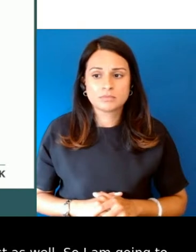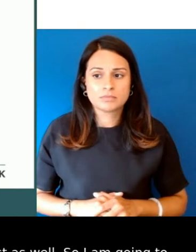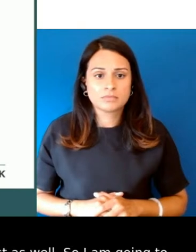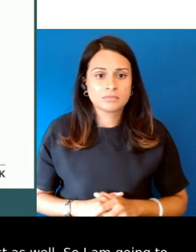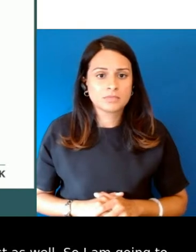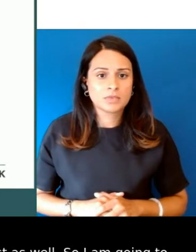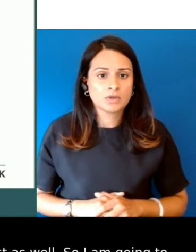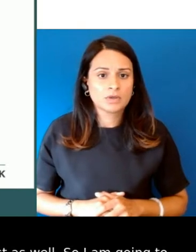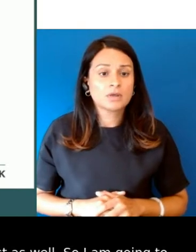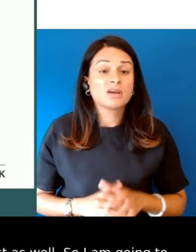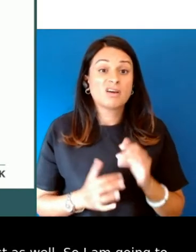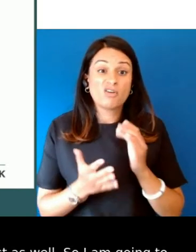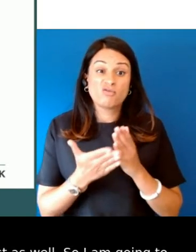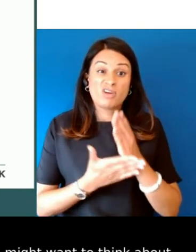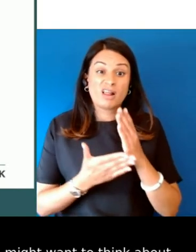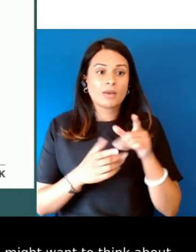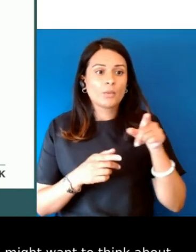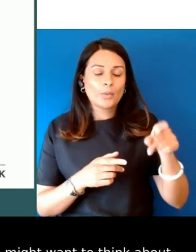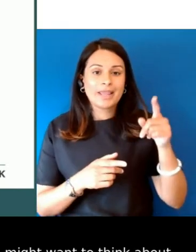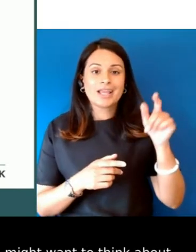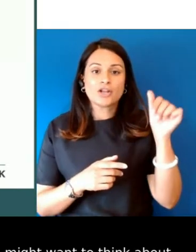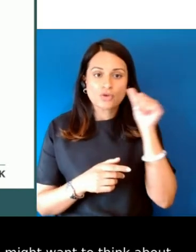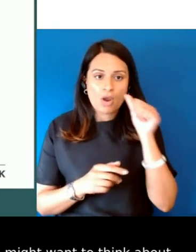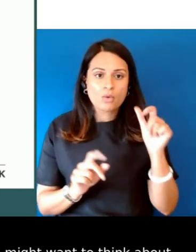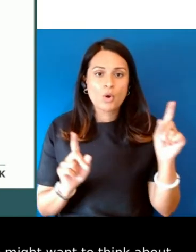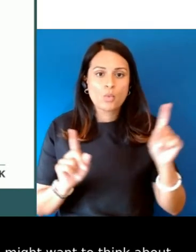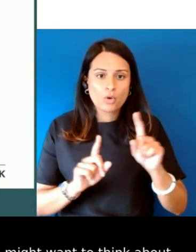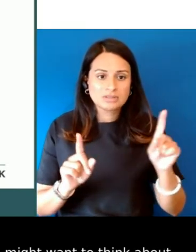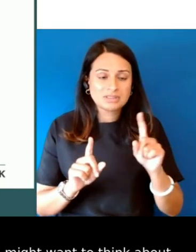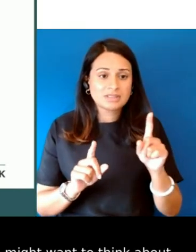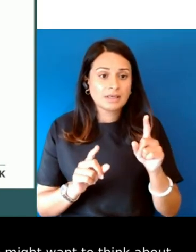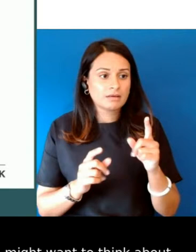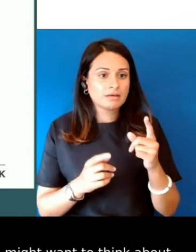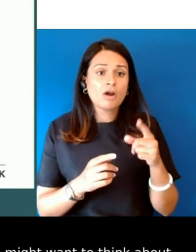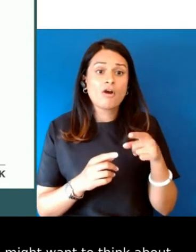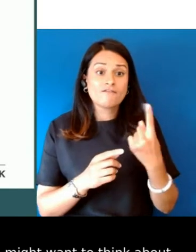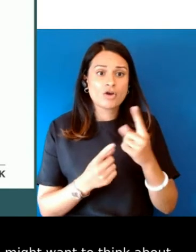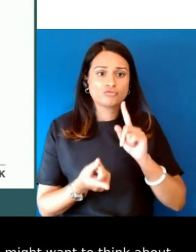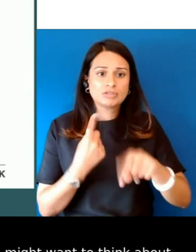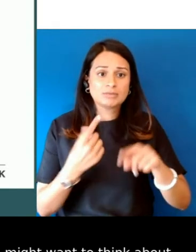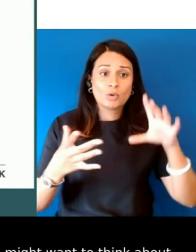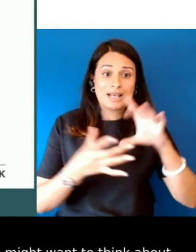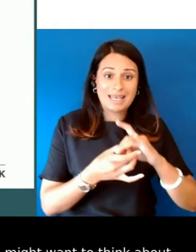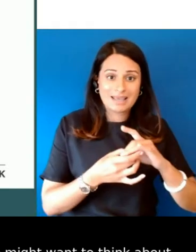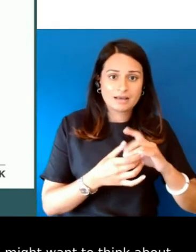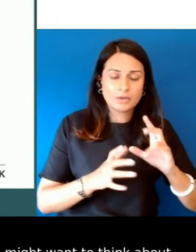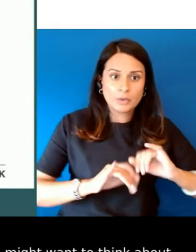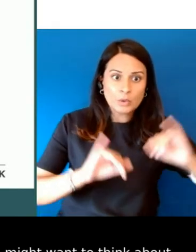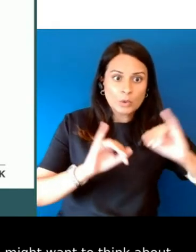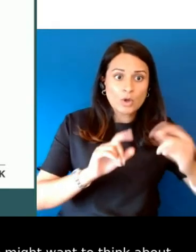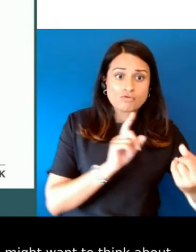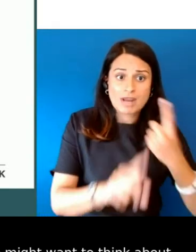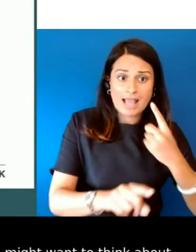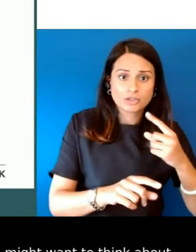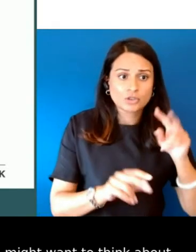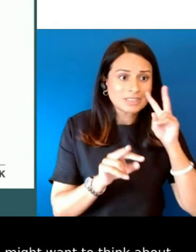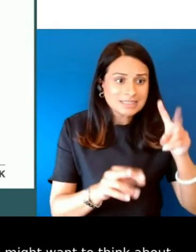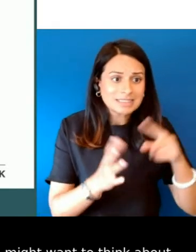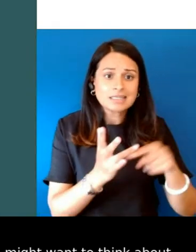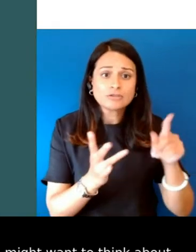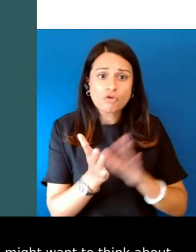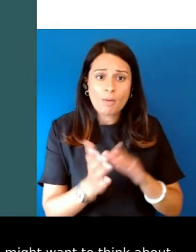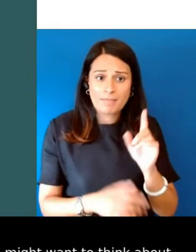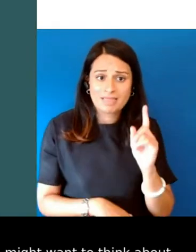so actually we know that this line for treatment of anaphylaxis which is what we're seeing in tom here